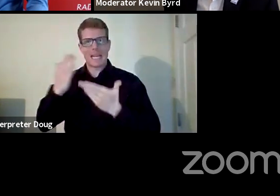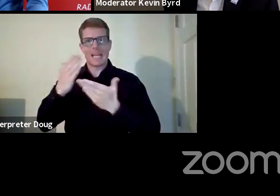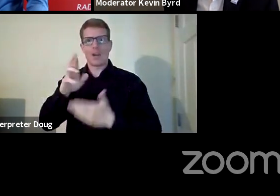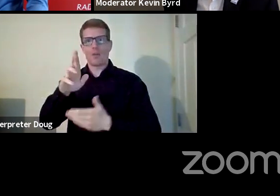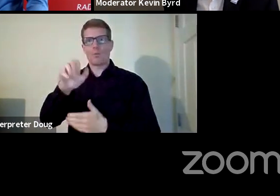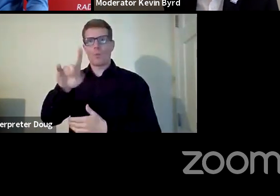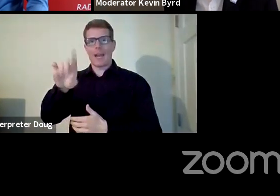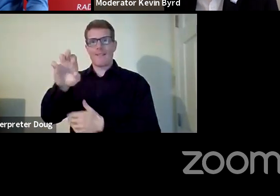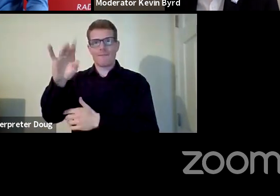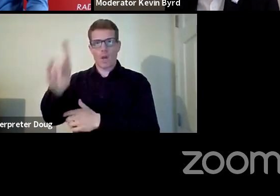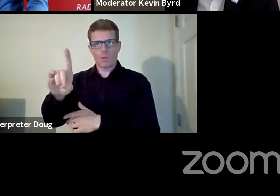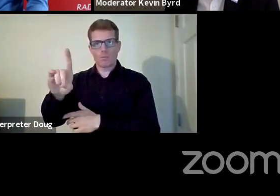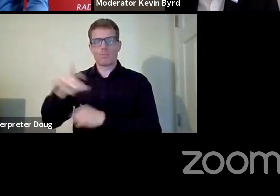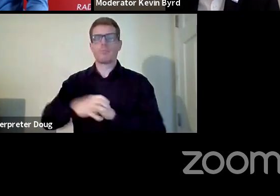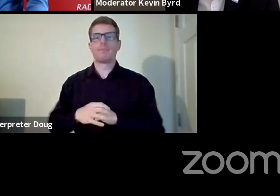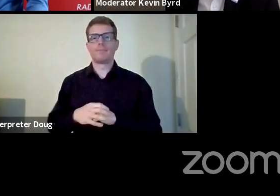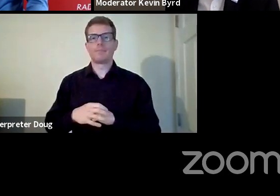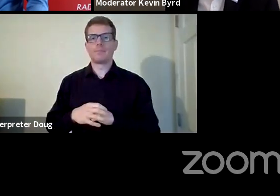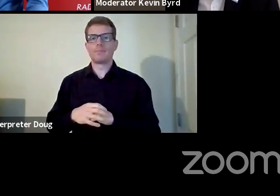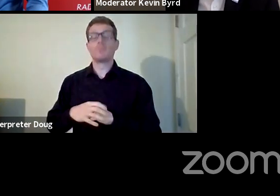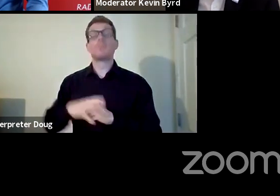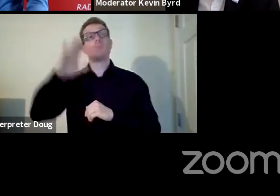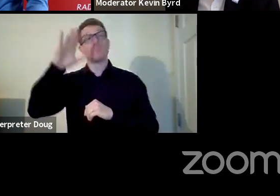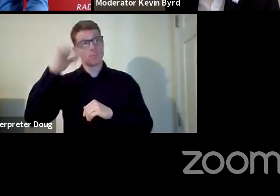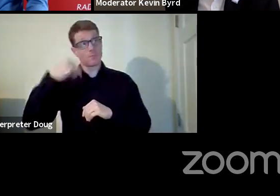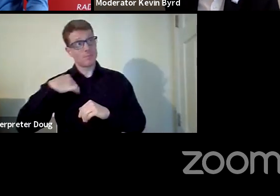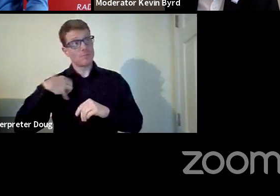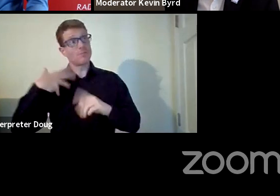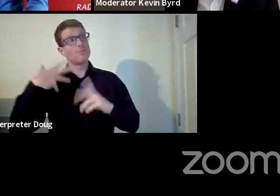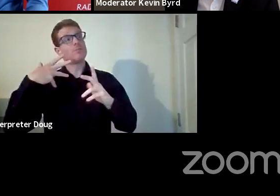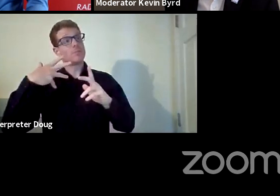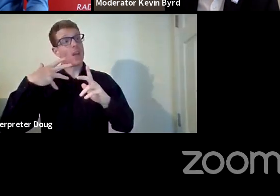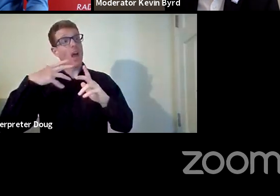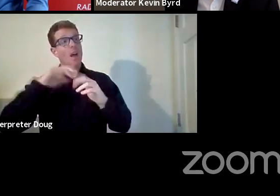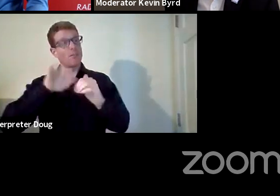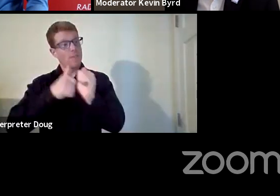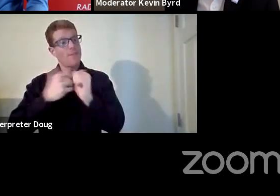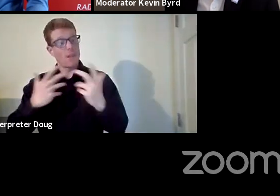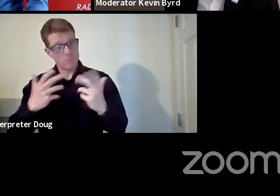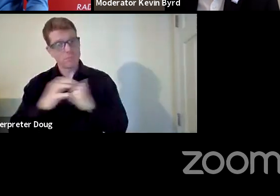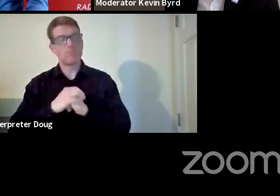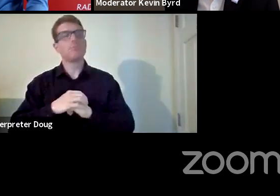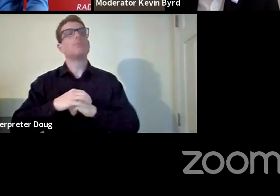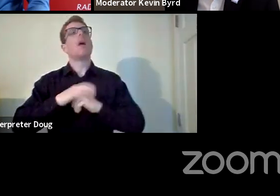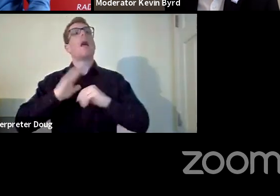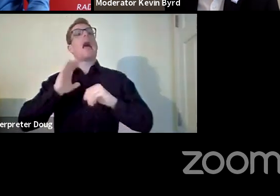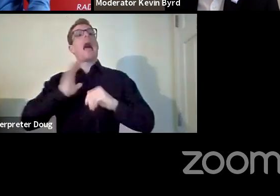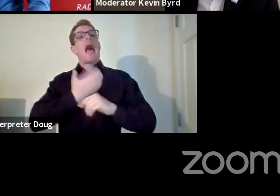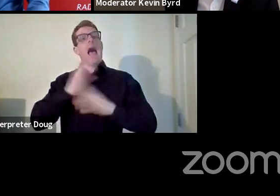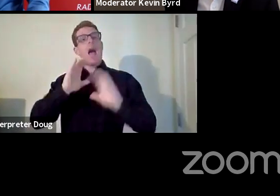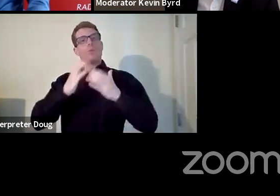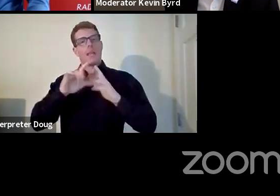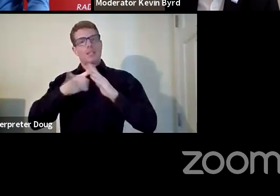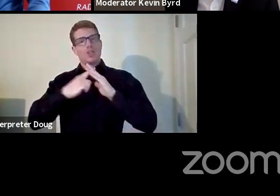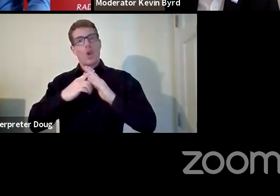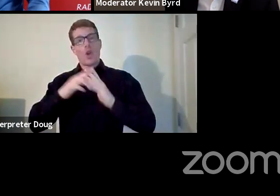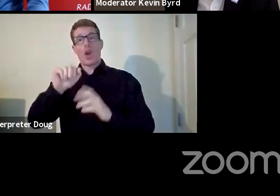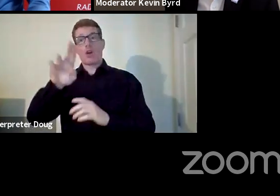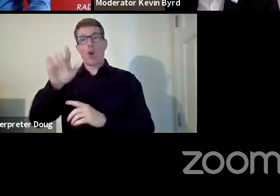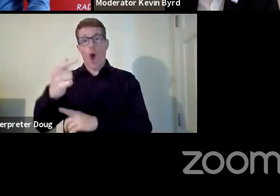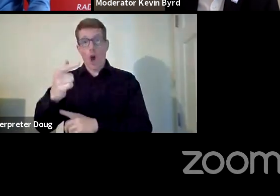today, just this morning. Our classes will begin August 24th,